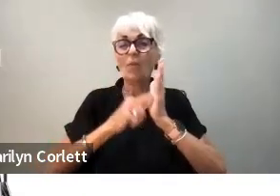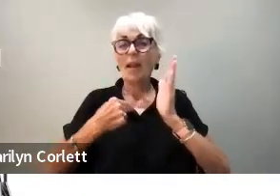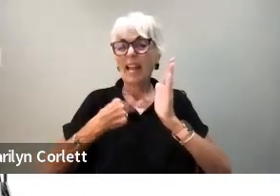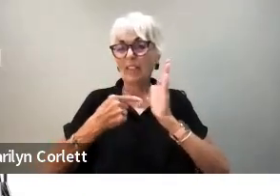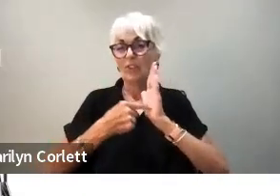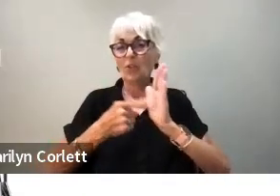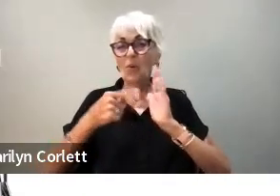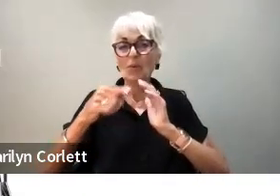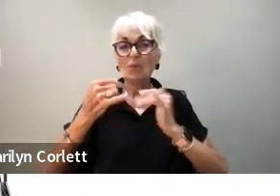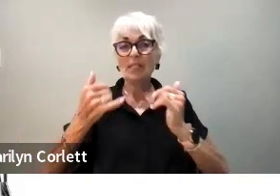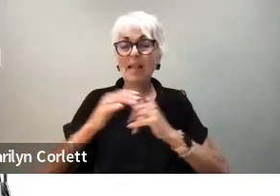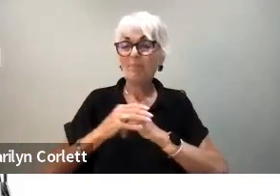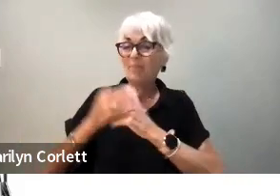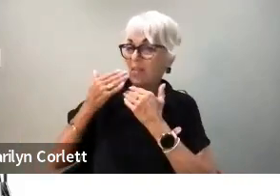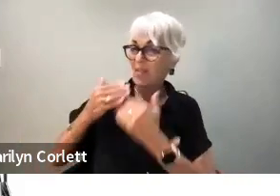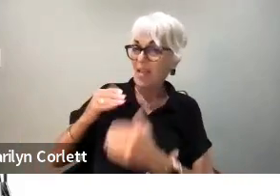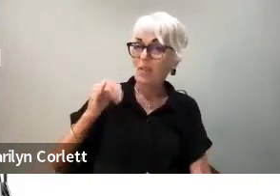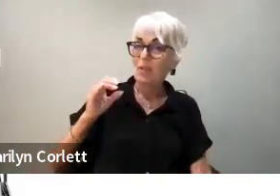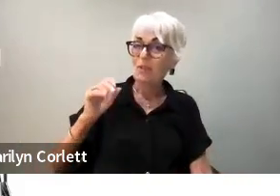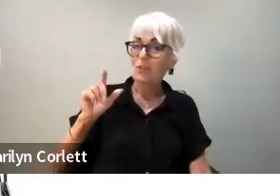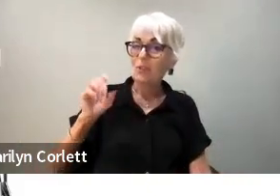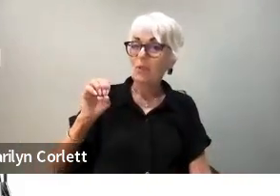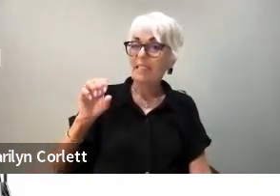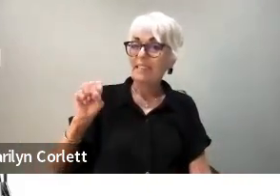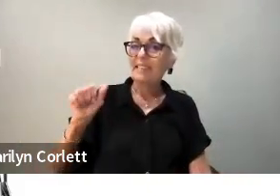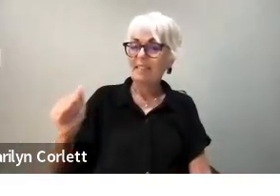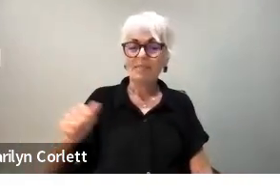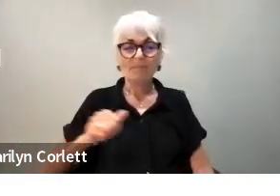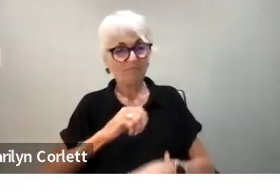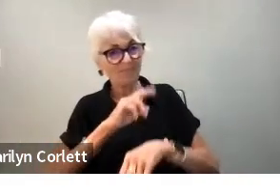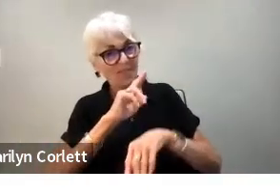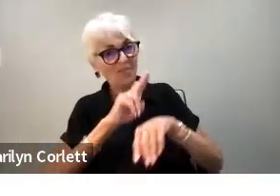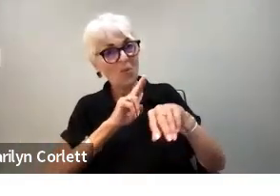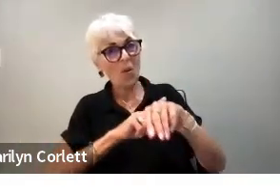Robin wrote, awesome. Thank you, Jaleesa. Of course.